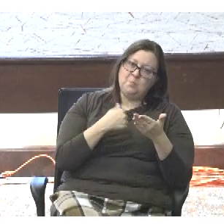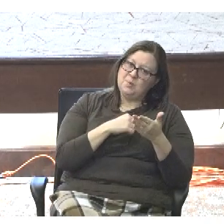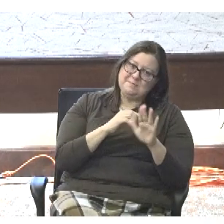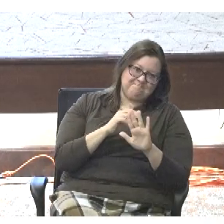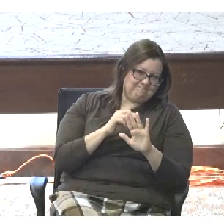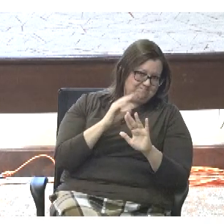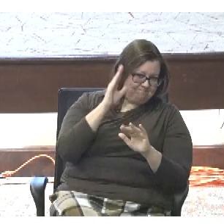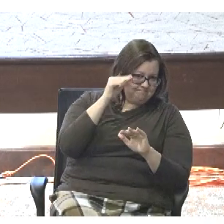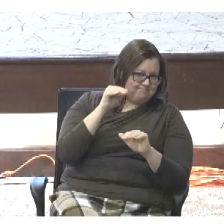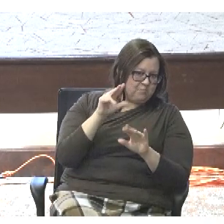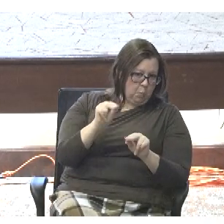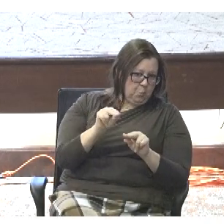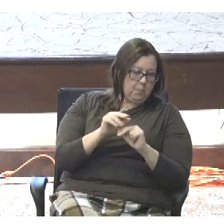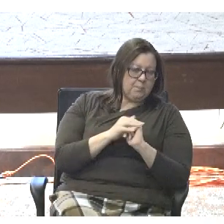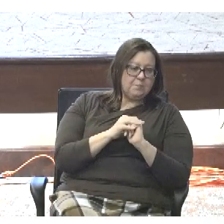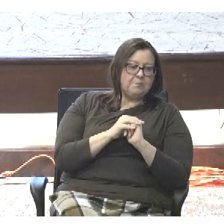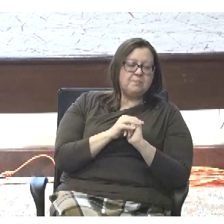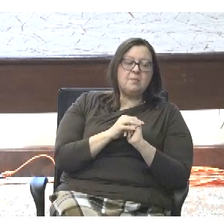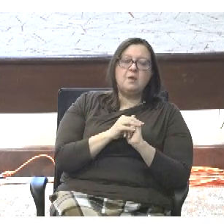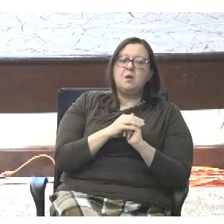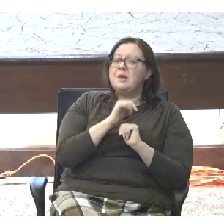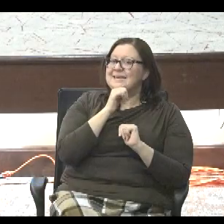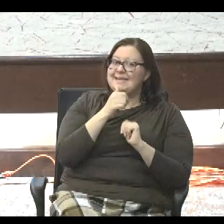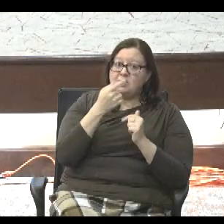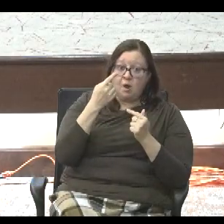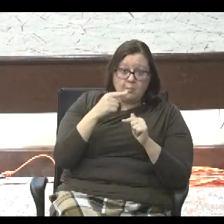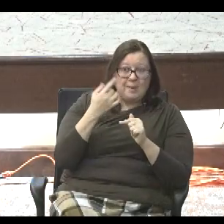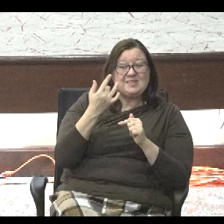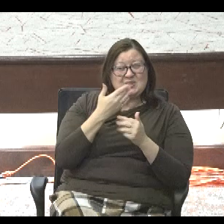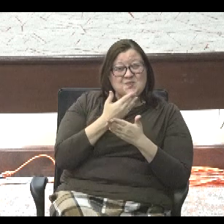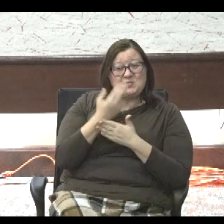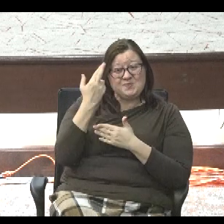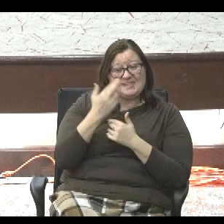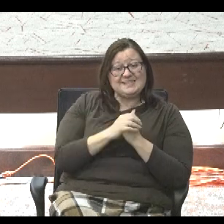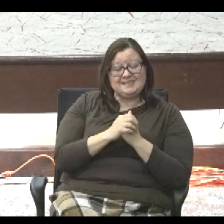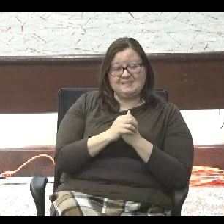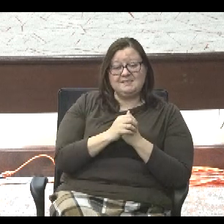didn't, and I think we didn't compromise for good reason.